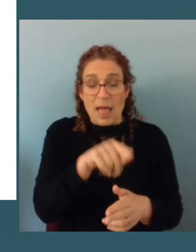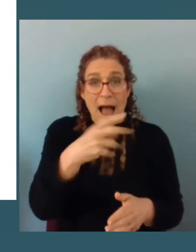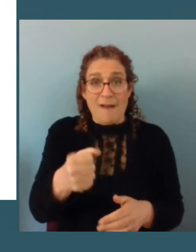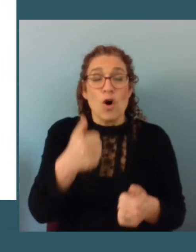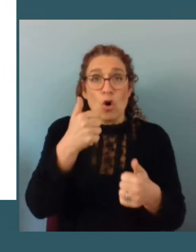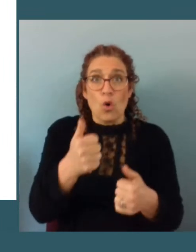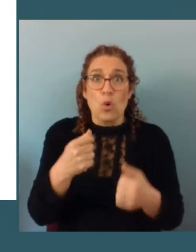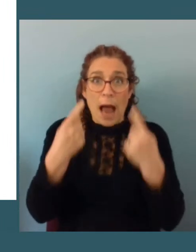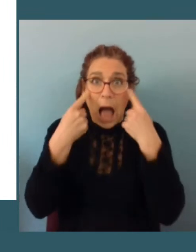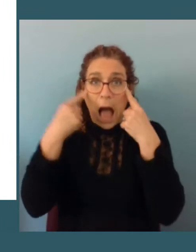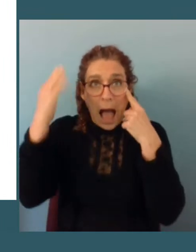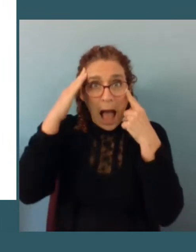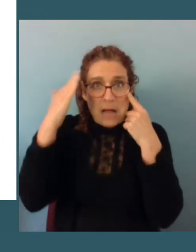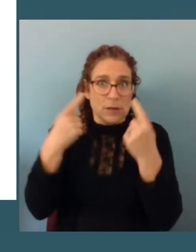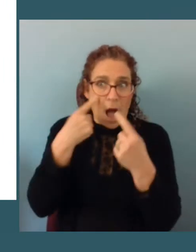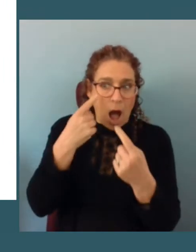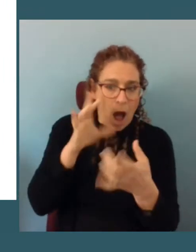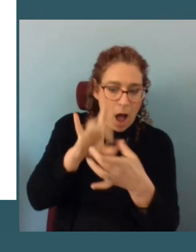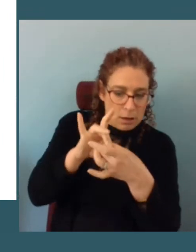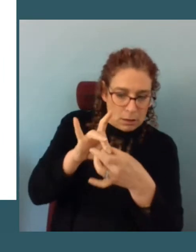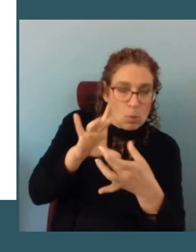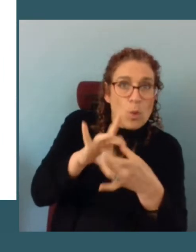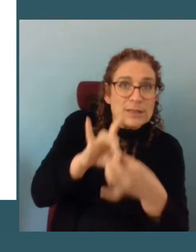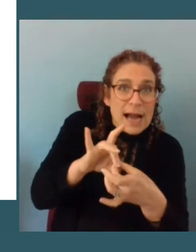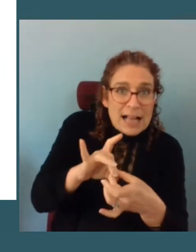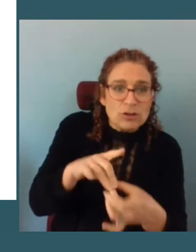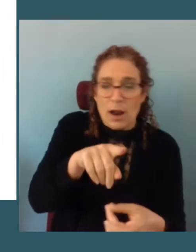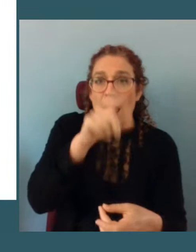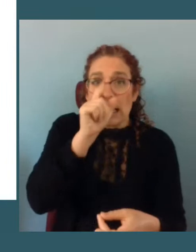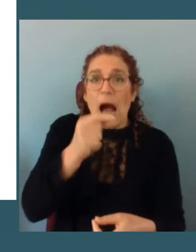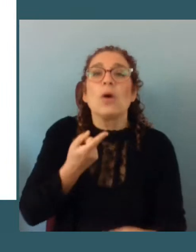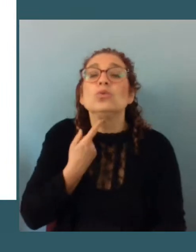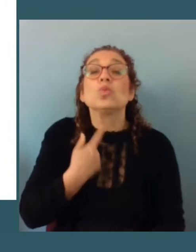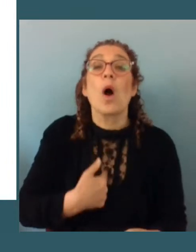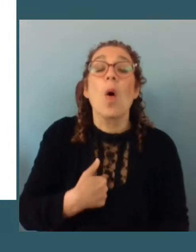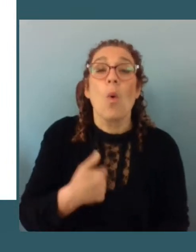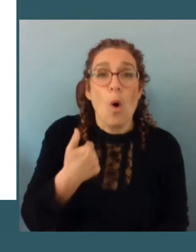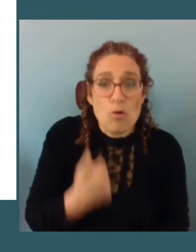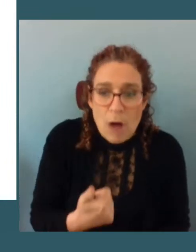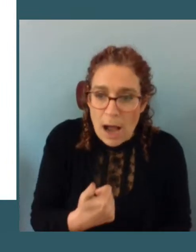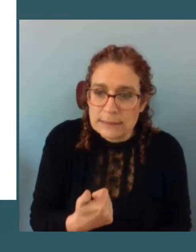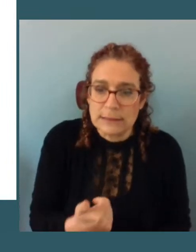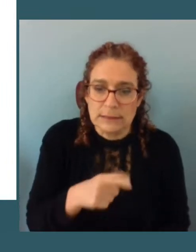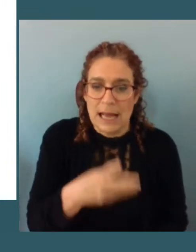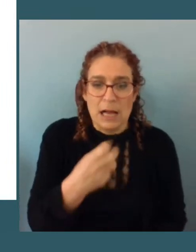that reflux, that gag reflux is gone back,